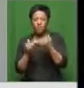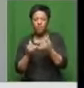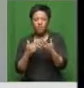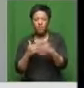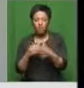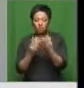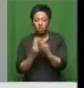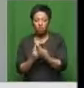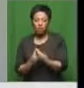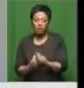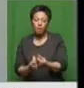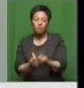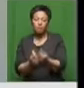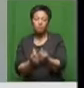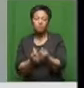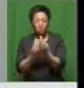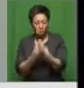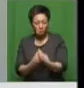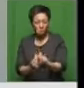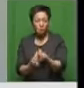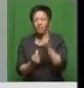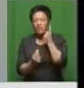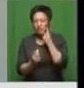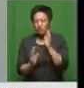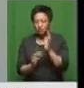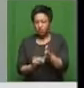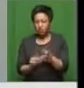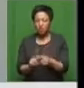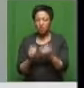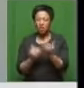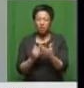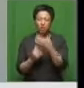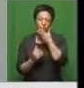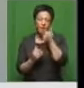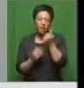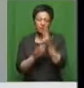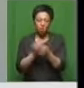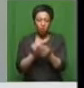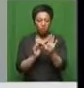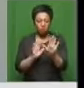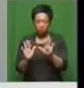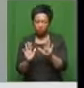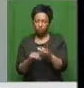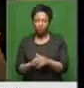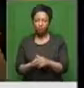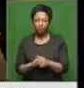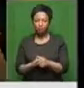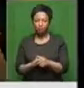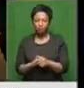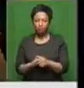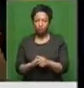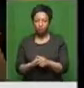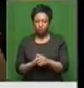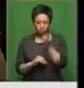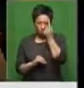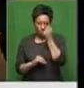into compost, then the decomposition begins. So really offering you the best of both worlds. And I understand that